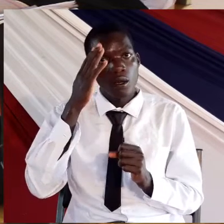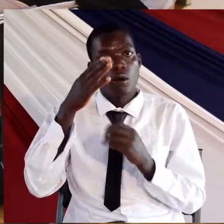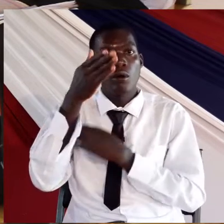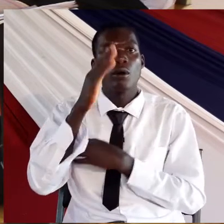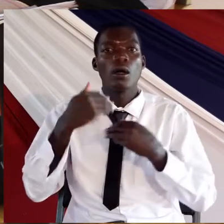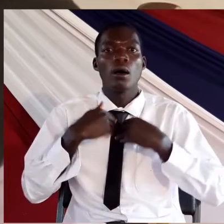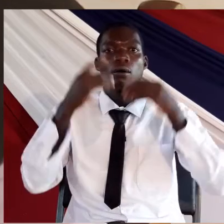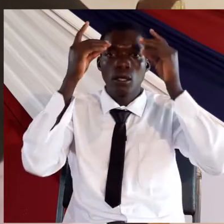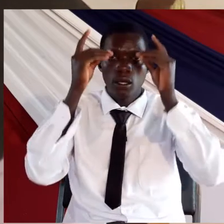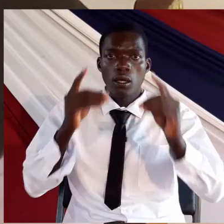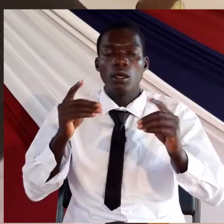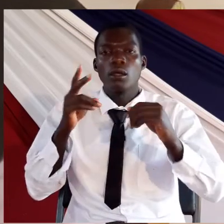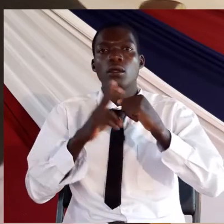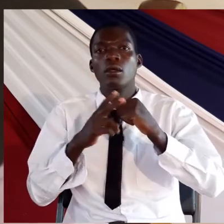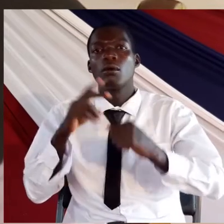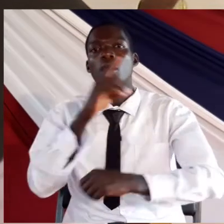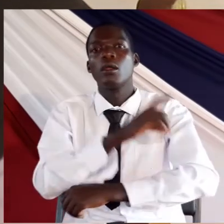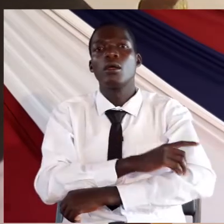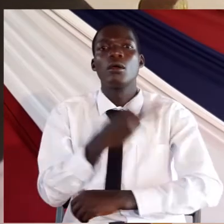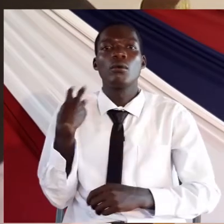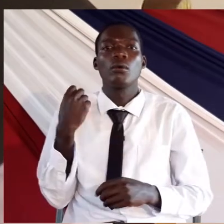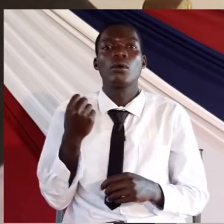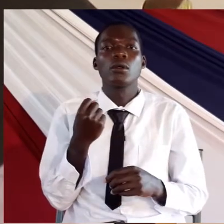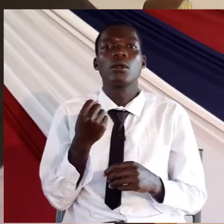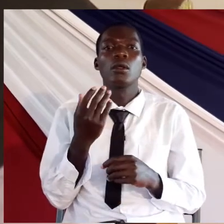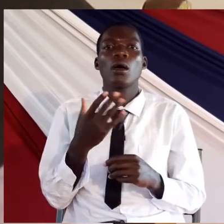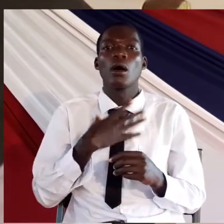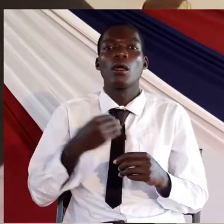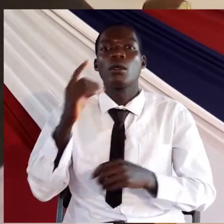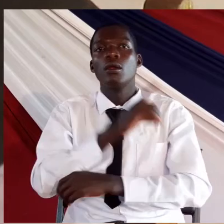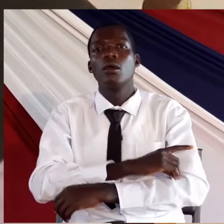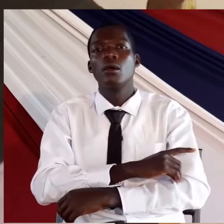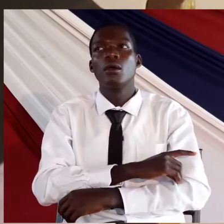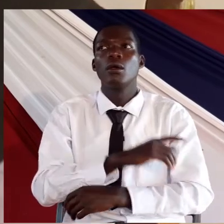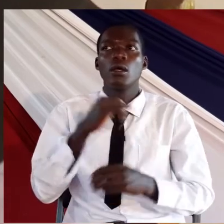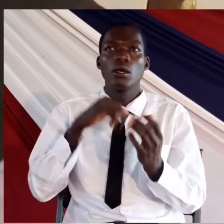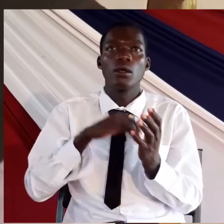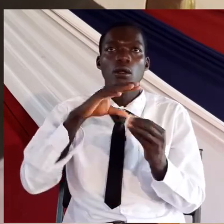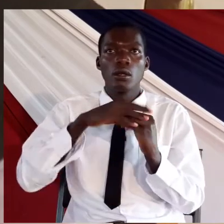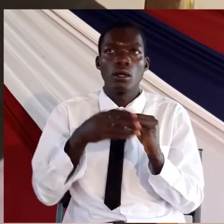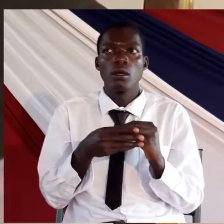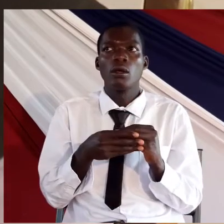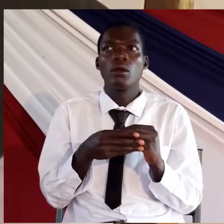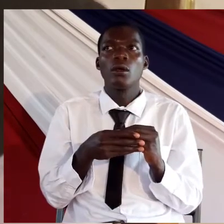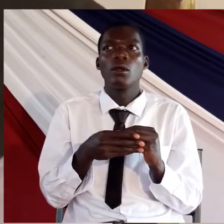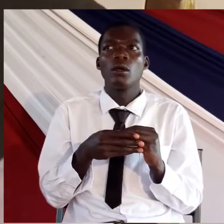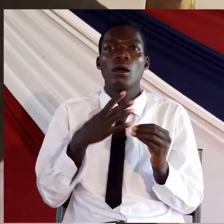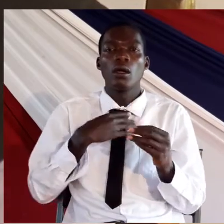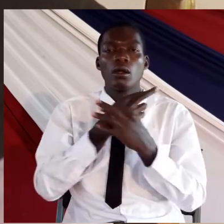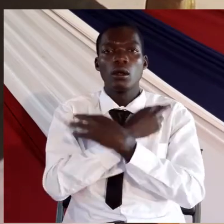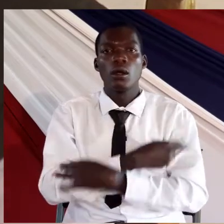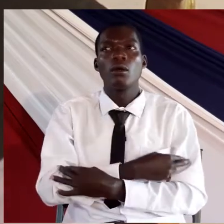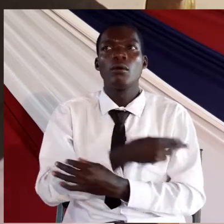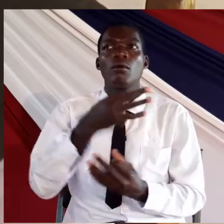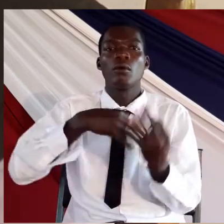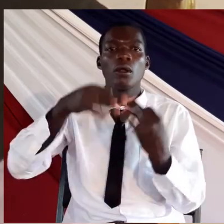decided on the seventh day nothing was to be created? And the day dedicated solely to rest and fellowship